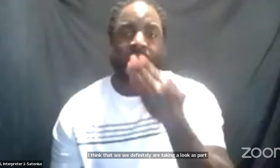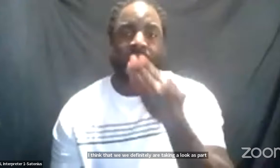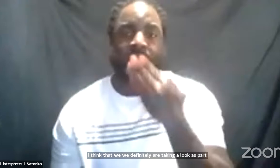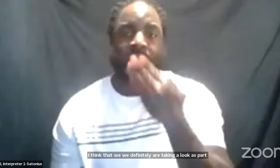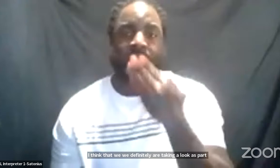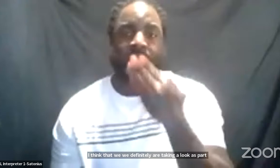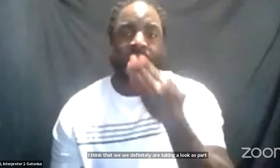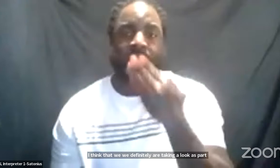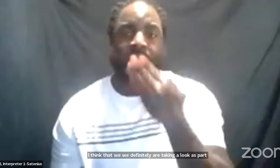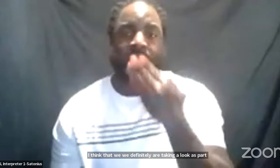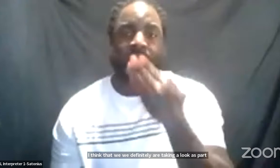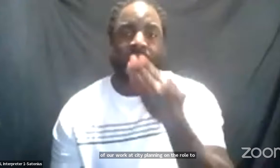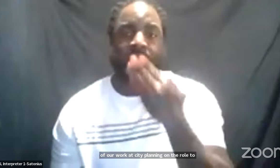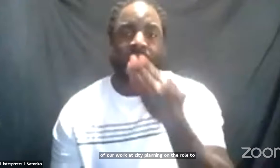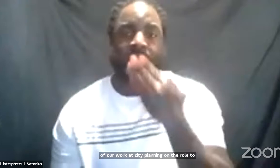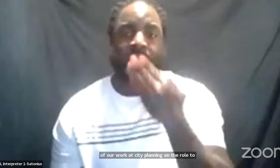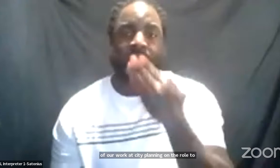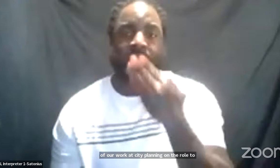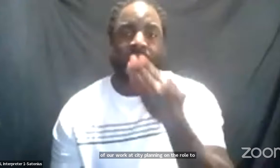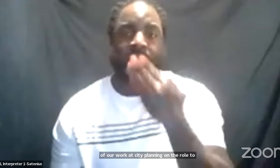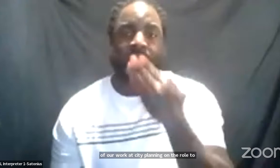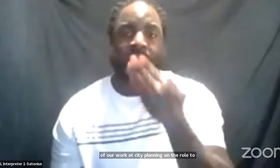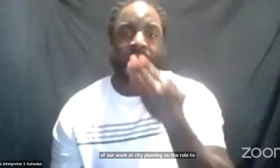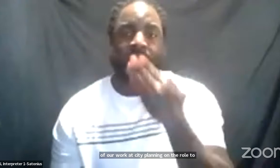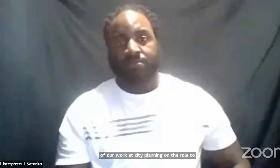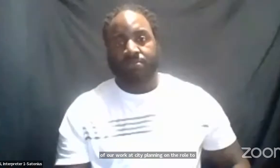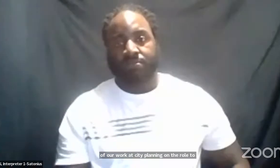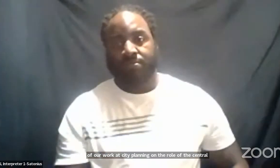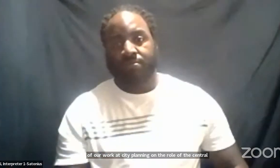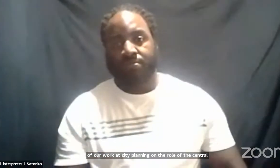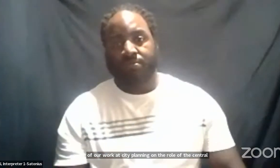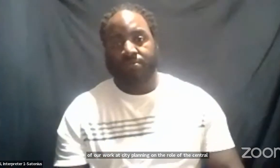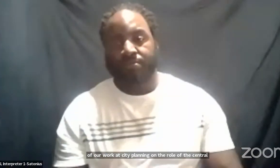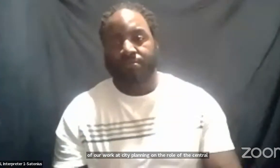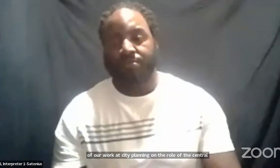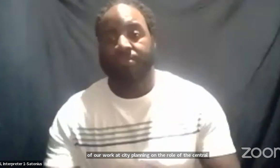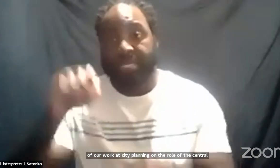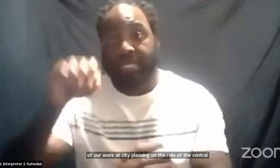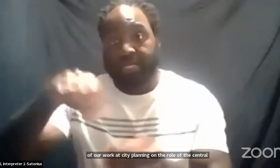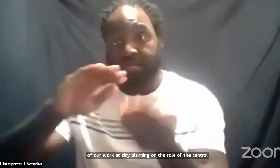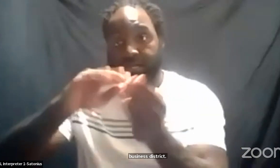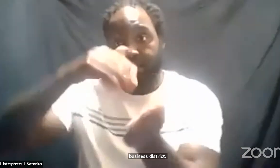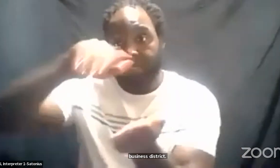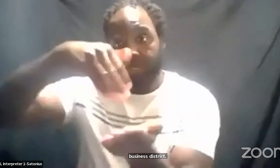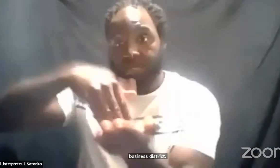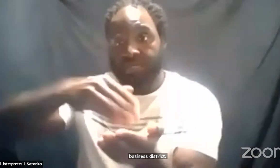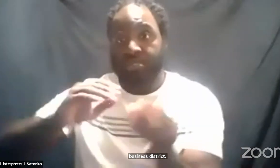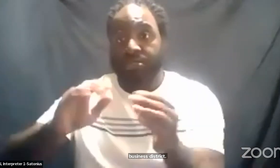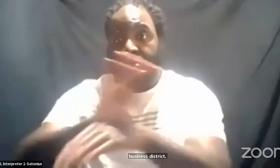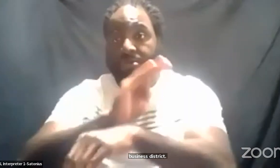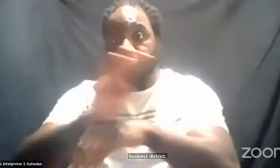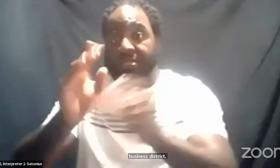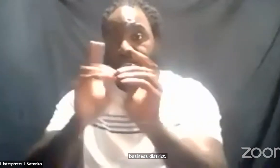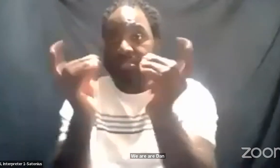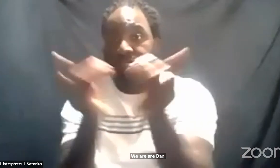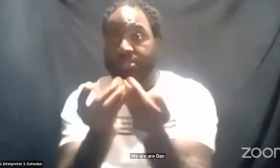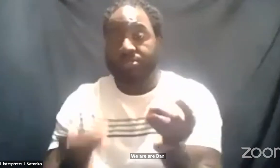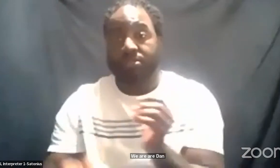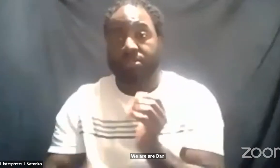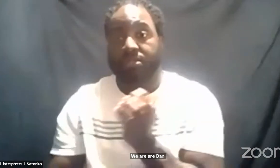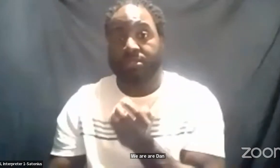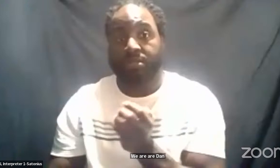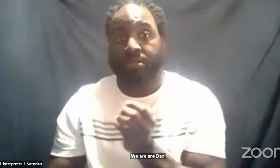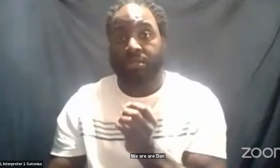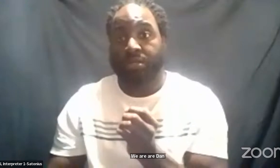on the role of the central business district. We are Dan Garodnick, our chair, is chairing the city's